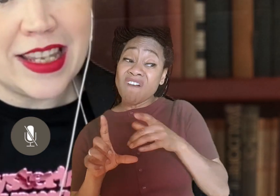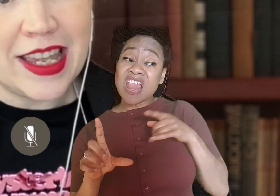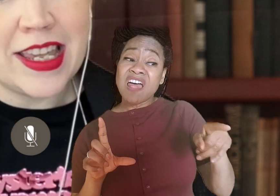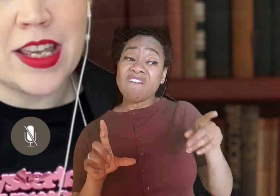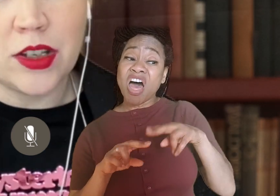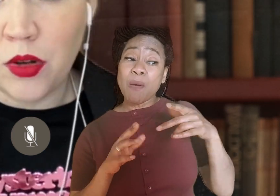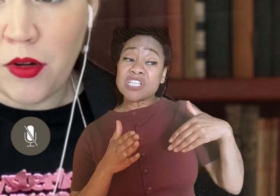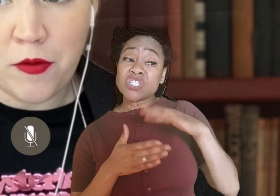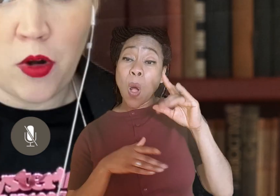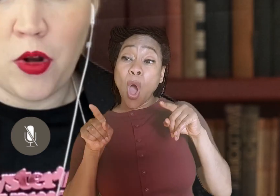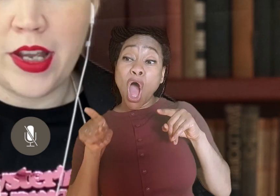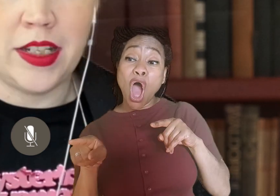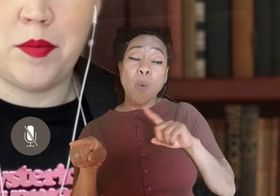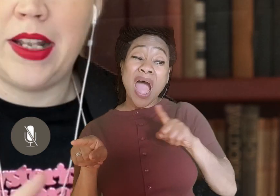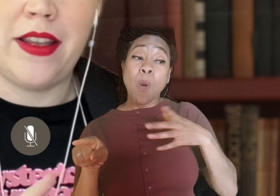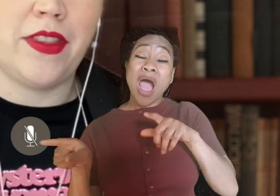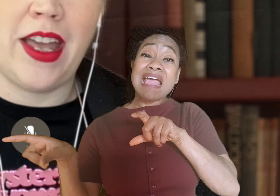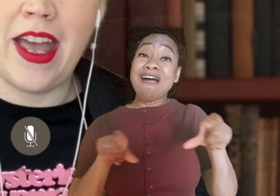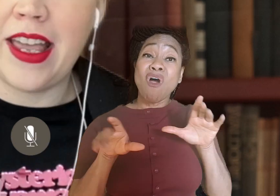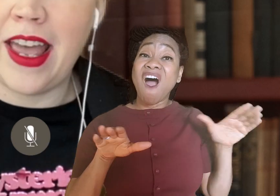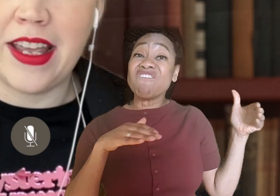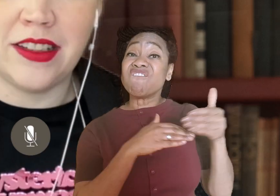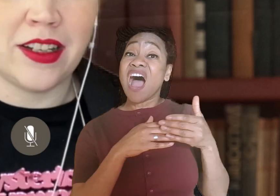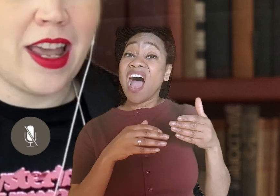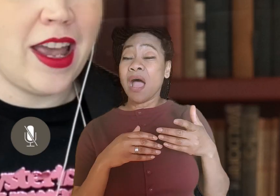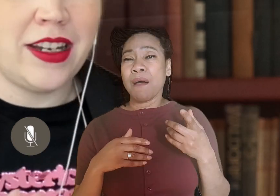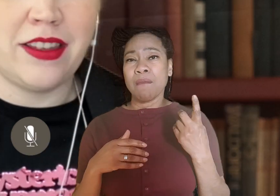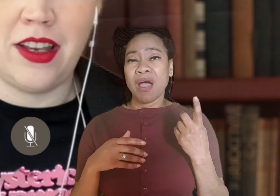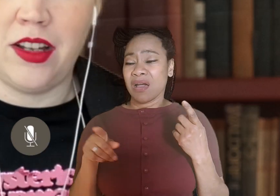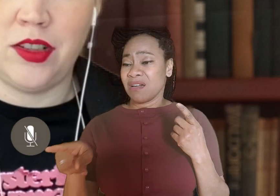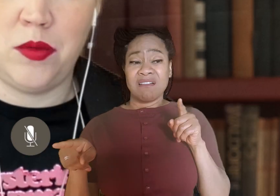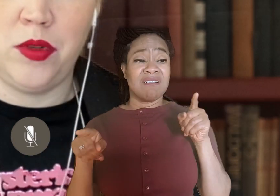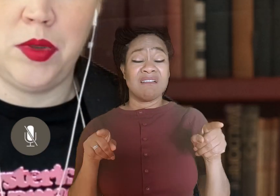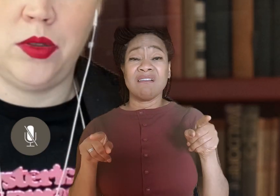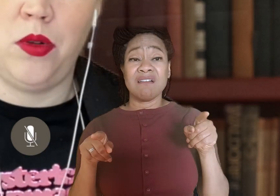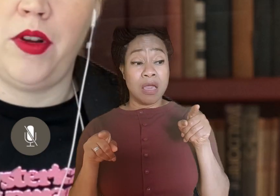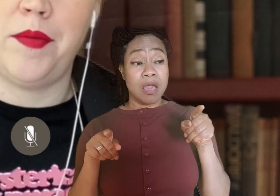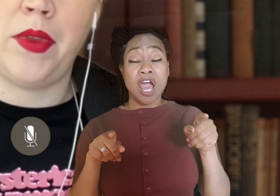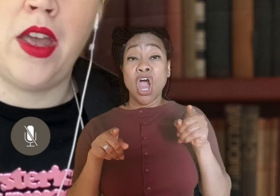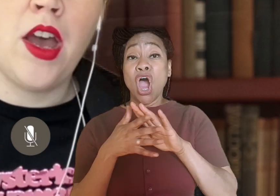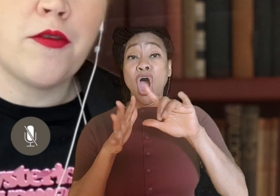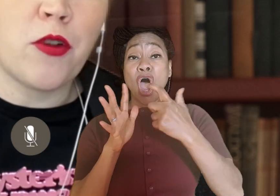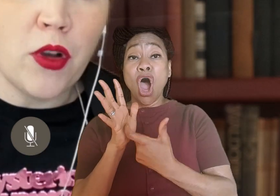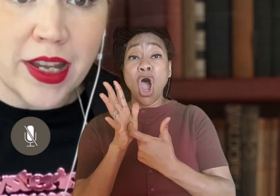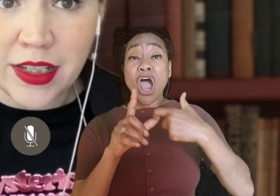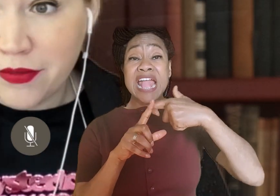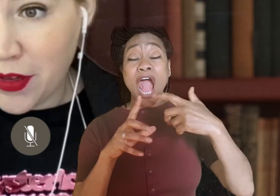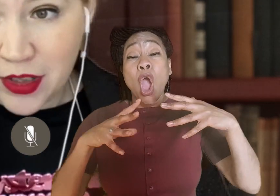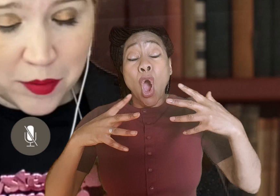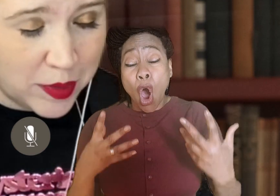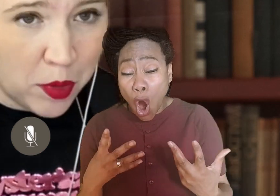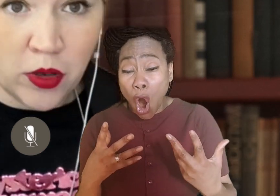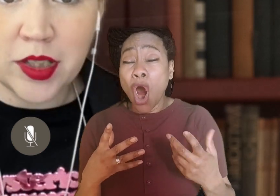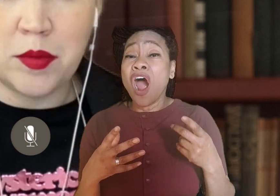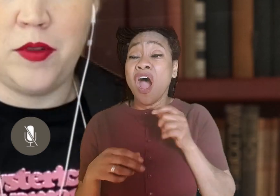Neither he nor Freud believed that Herr K had done anything untoward with Dora. Freud felt that